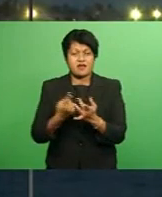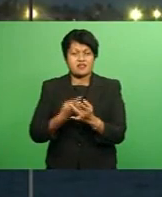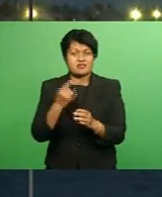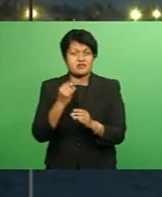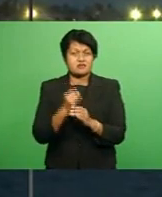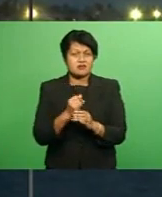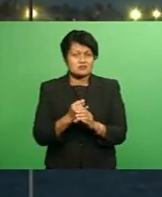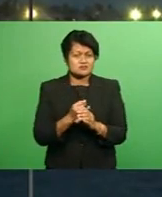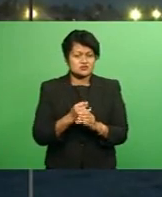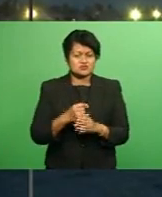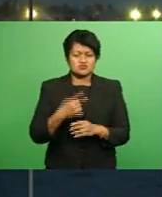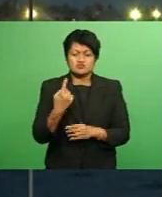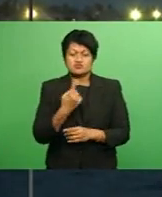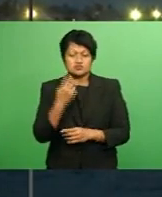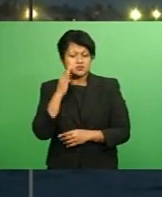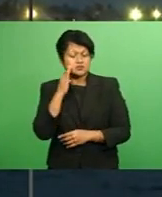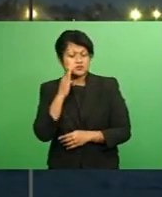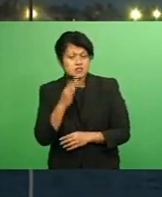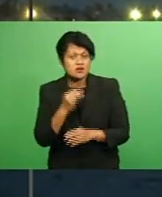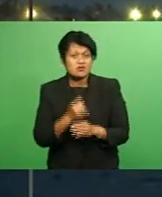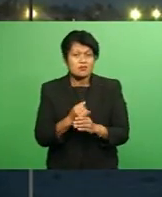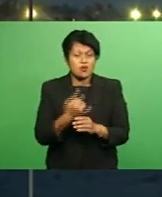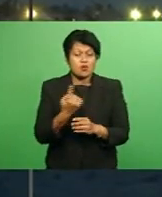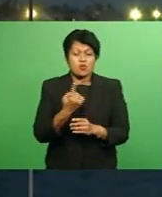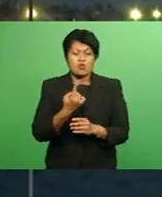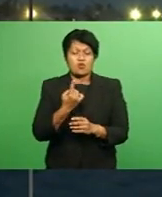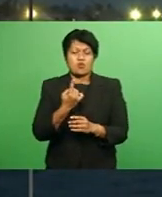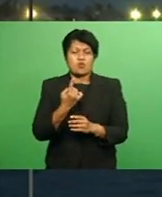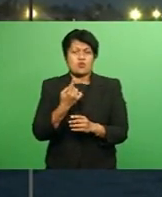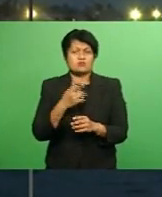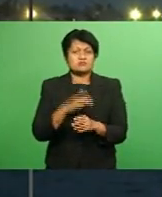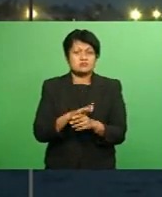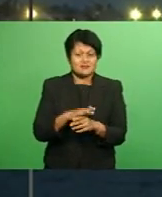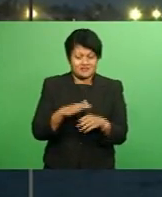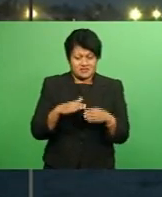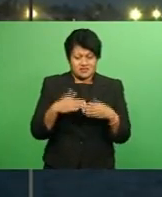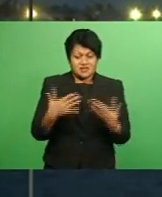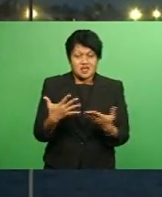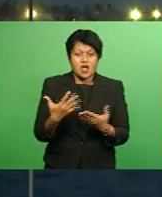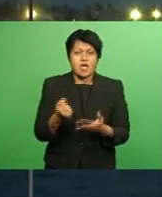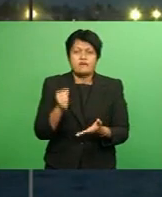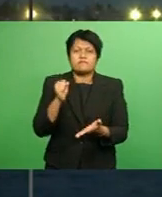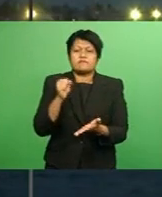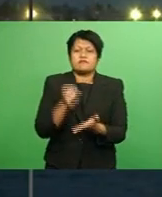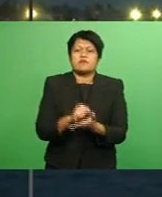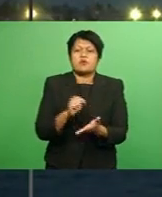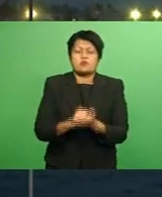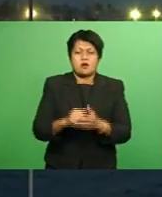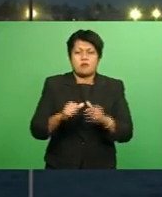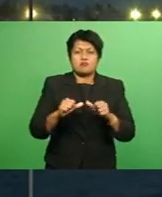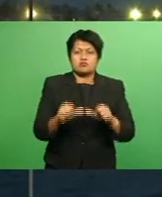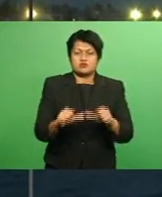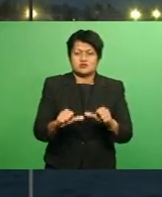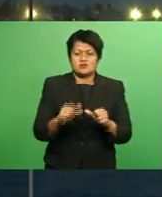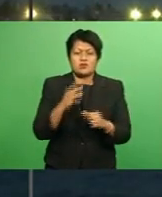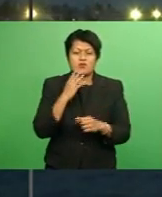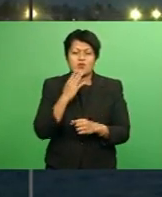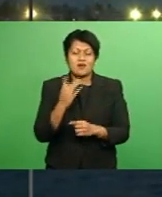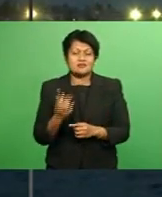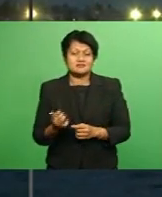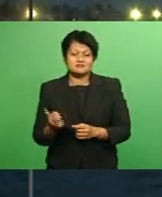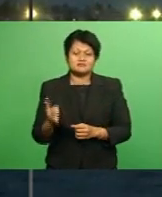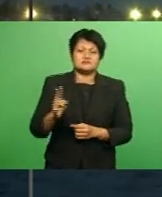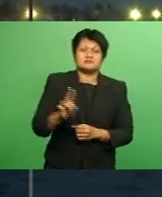witness to a crime, or accused persons in a crime will now have appropriate protection when appearing in court. The Fiji